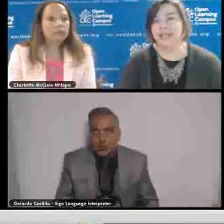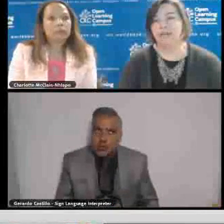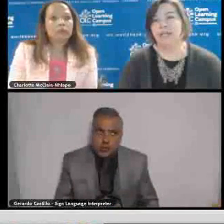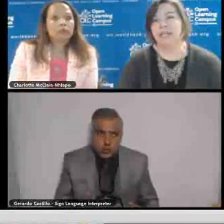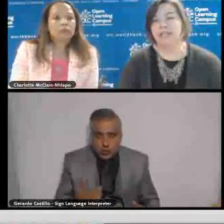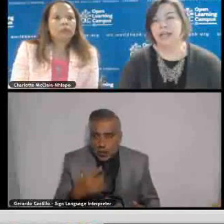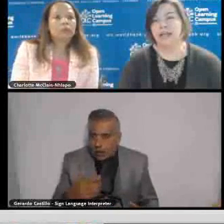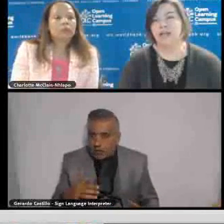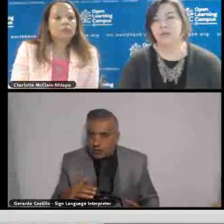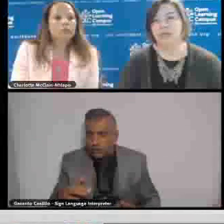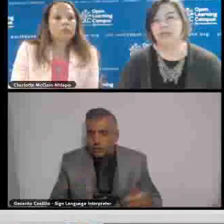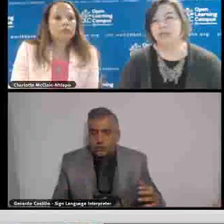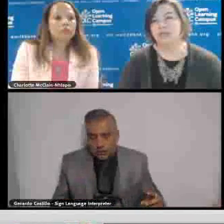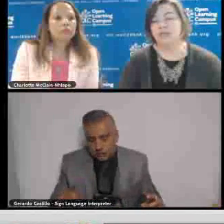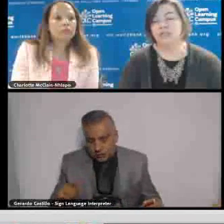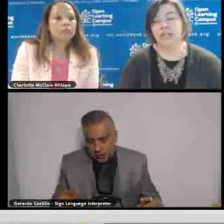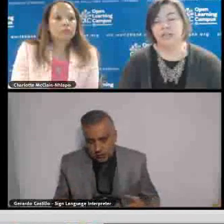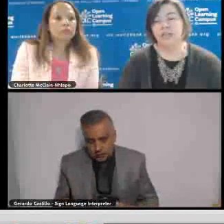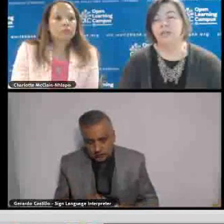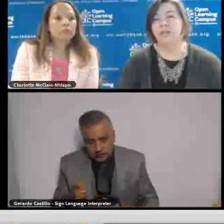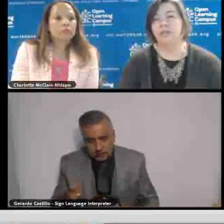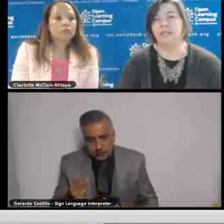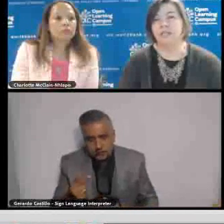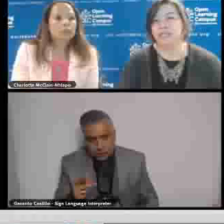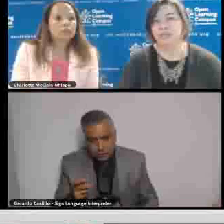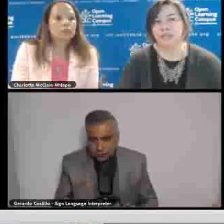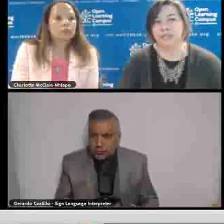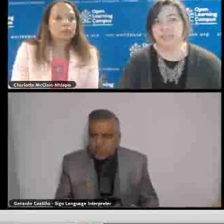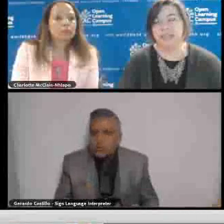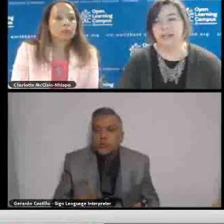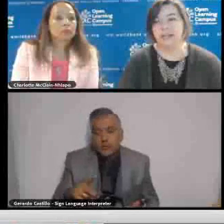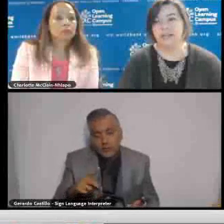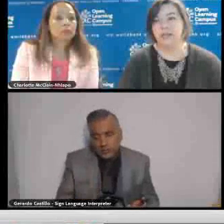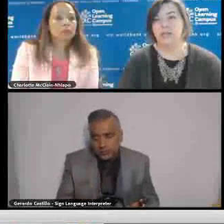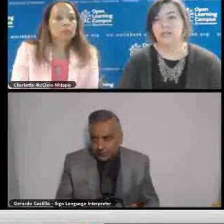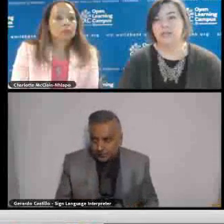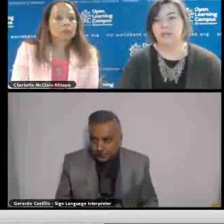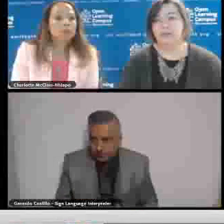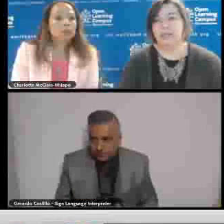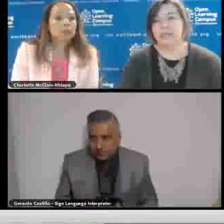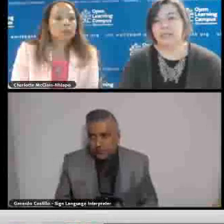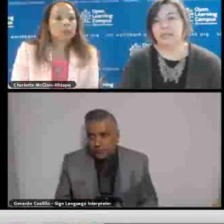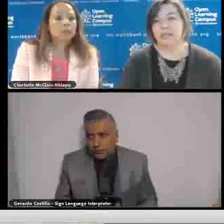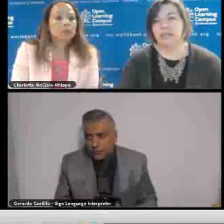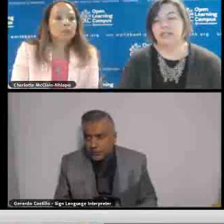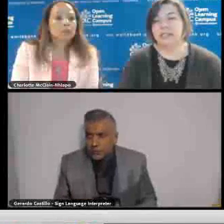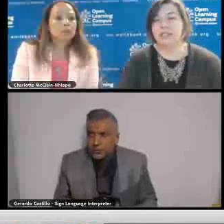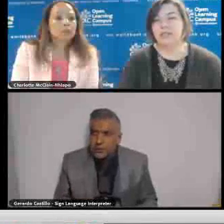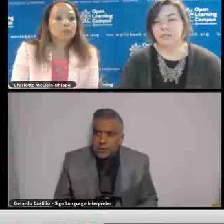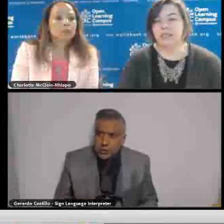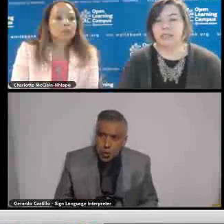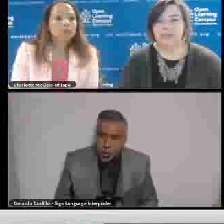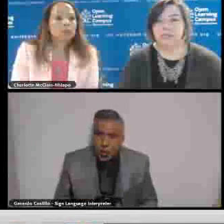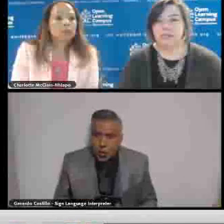disaggregated data according to gender or according to disability status. So this needs to